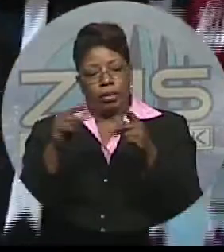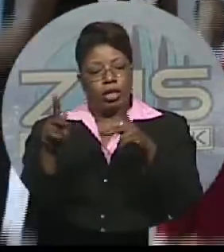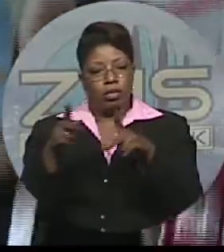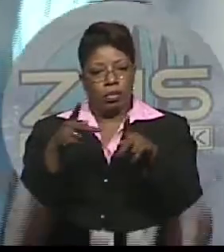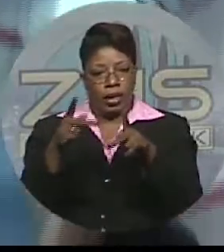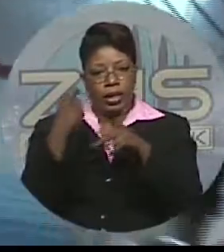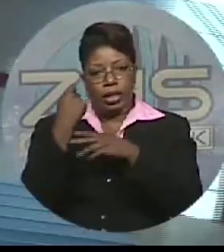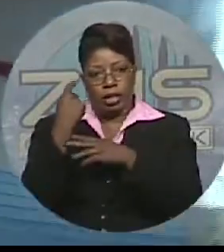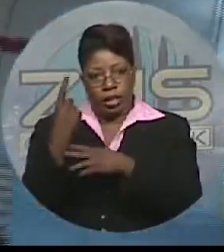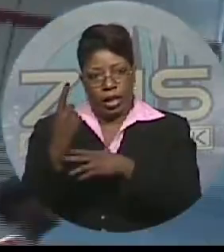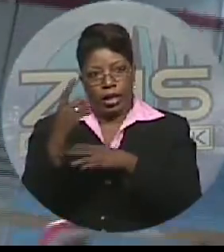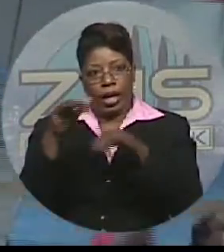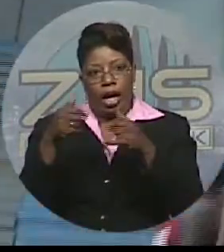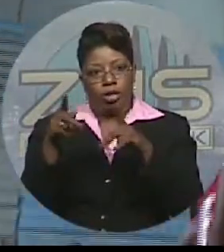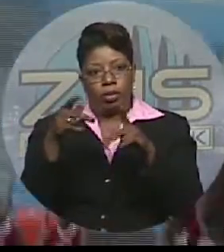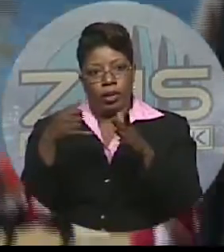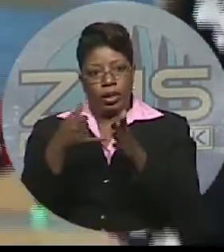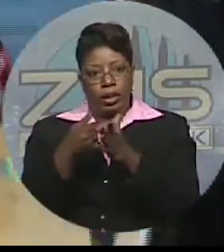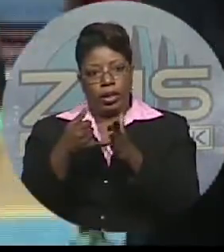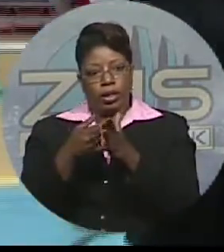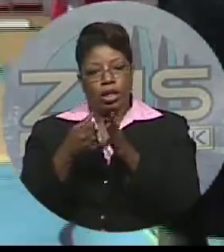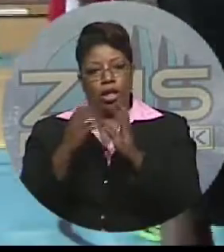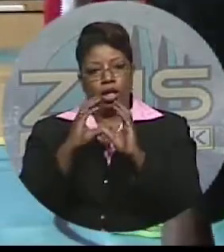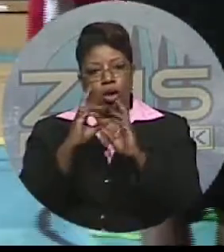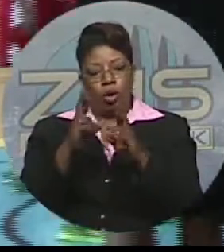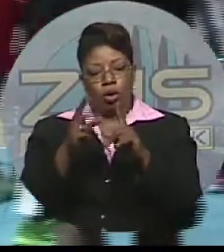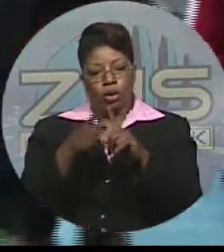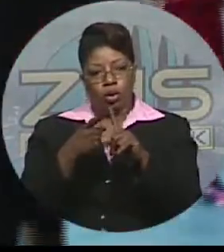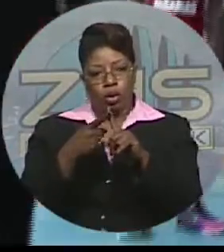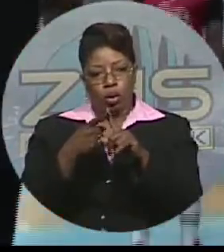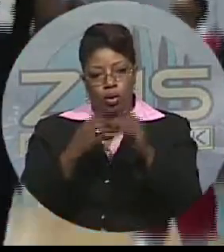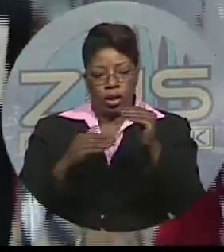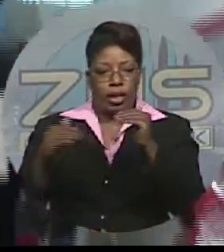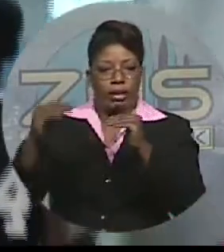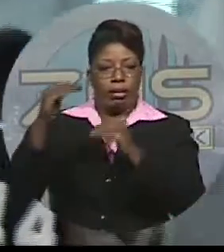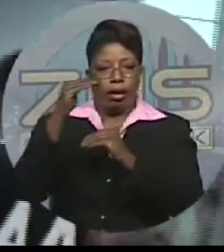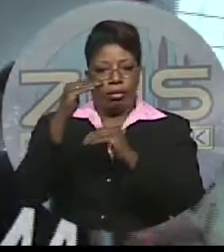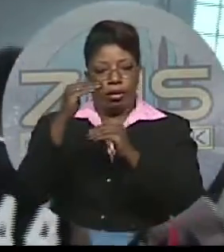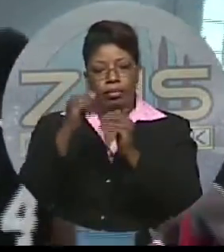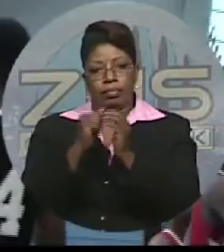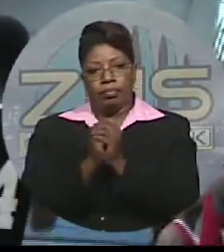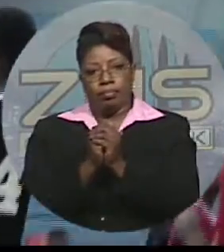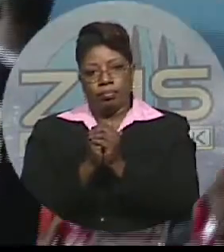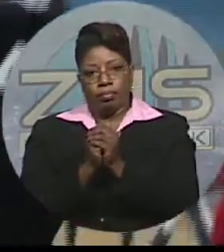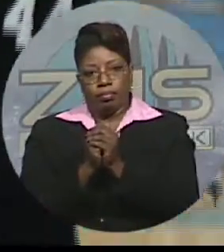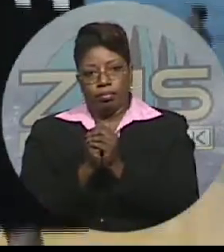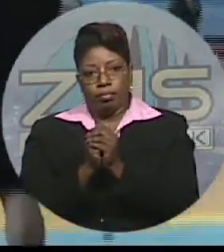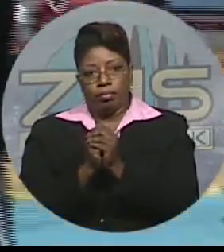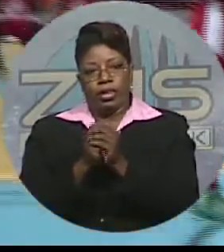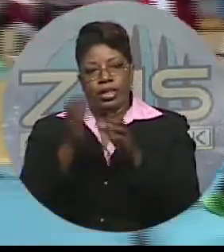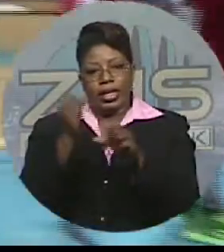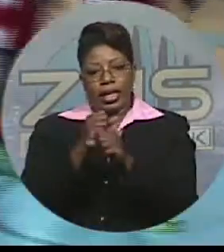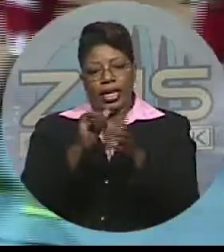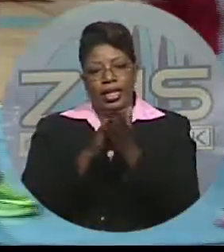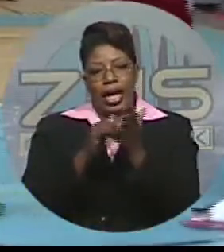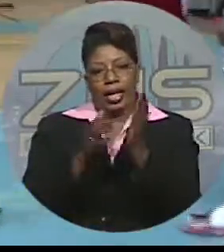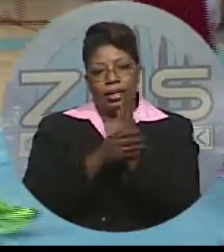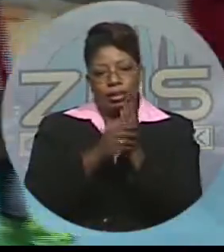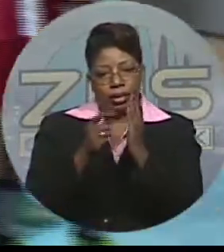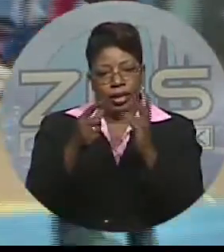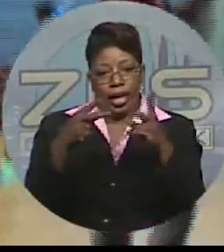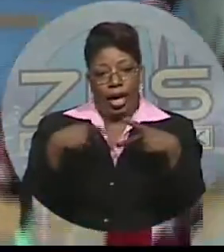and understand how to play it in order to get to that next level. Taking that raw talent that they have, many of them